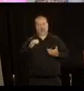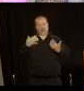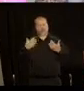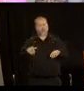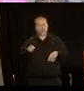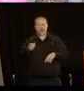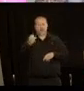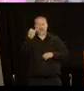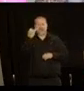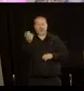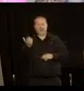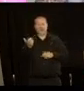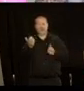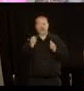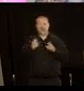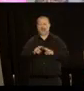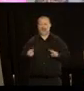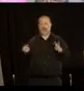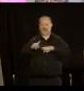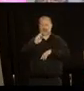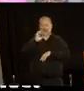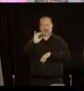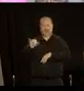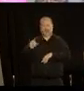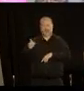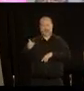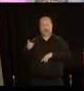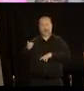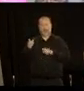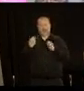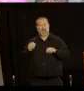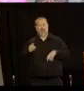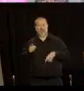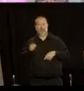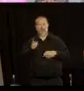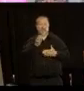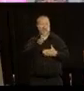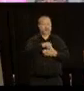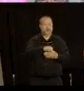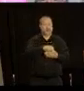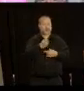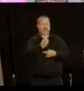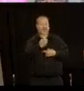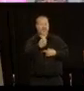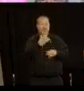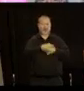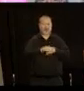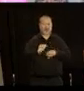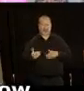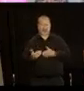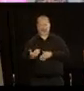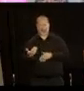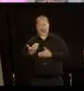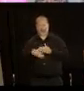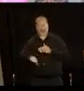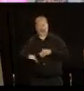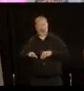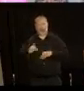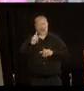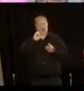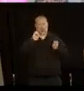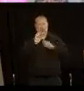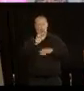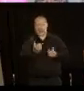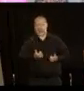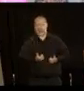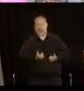you imagine, how much value do you get from being able to intervene, to do something for a little baby that's going to change